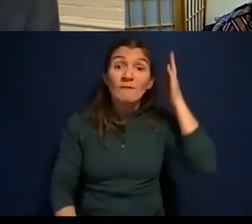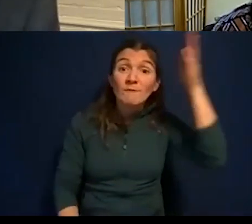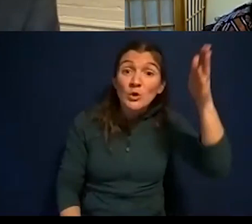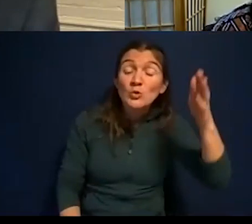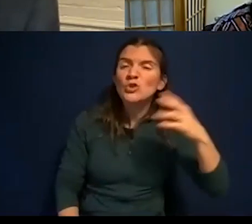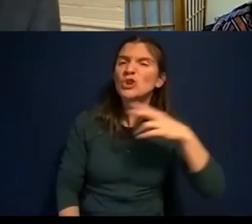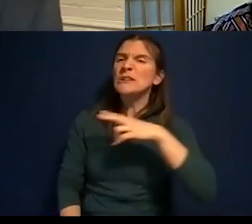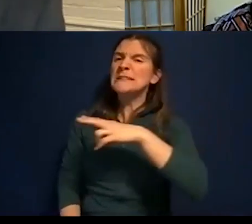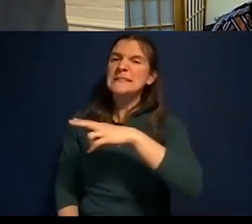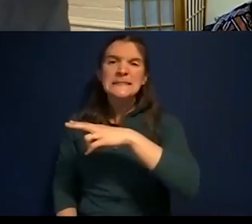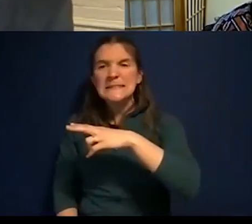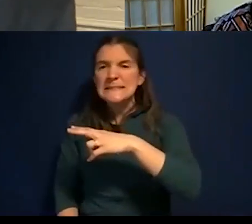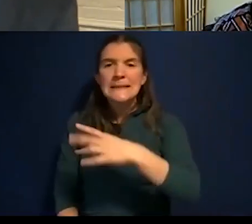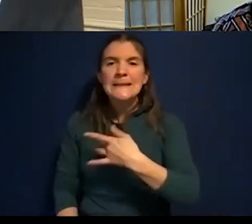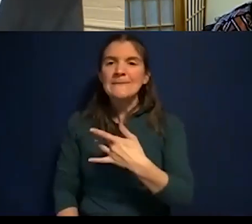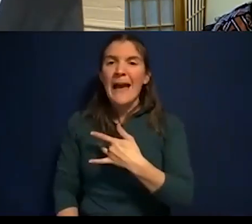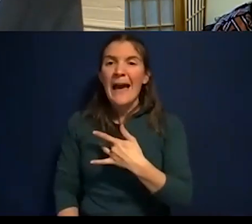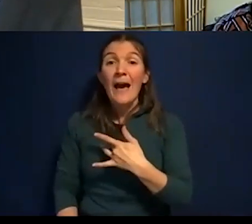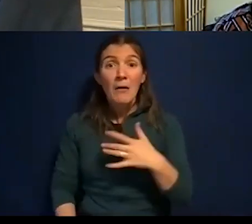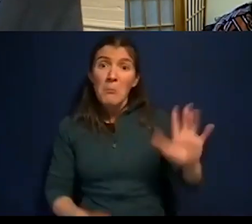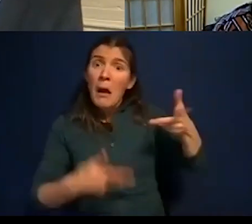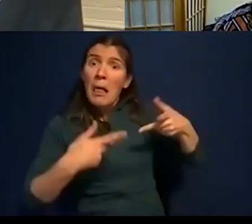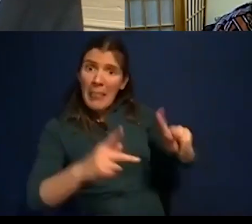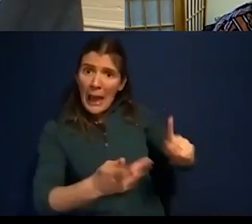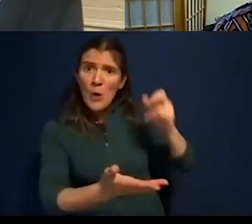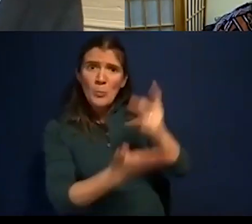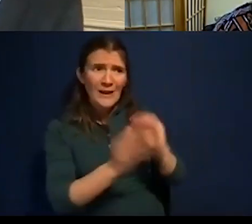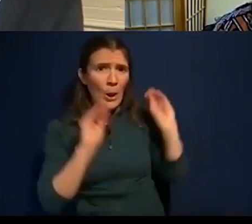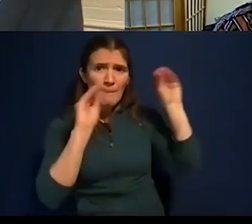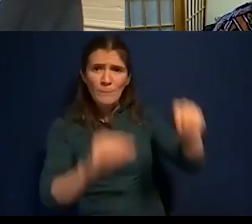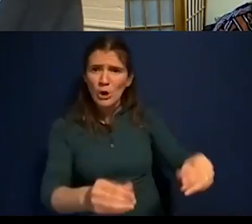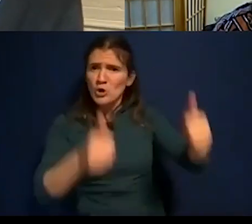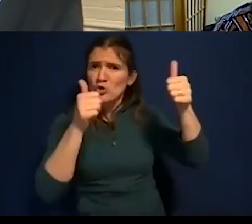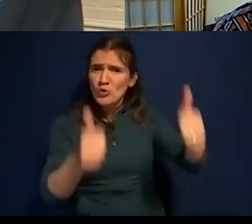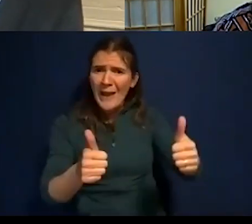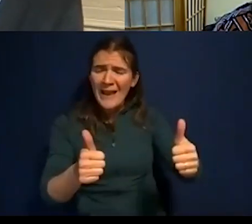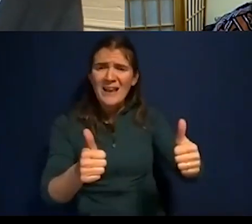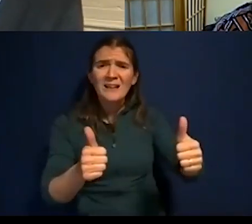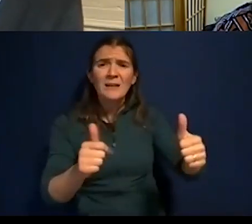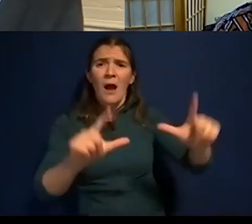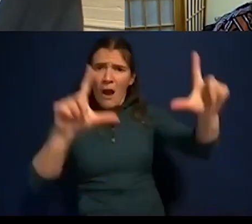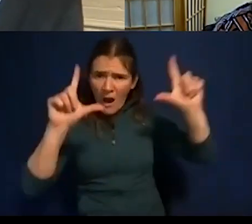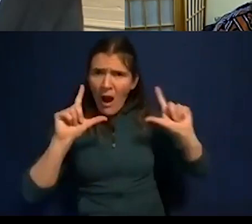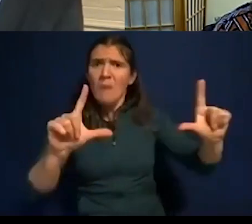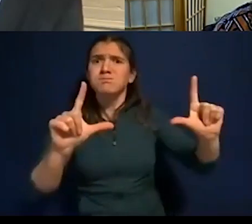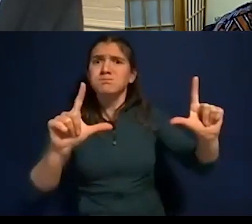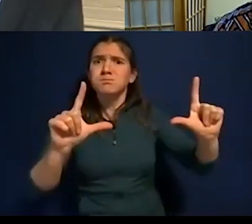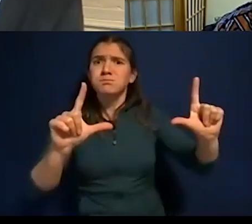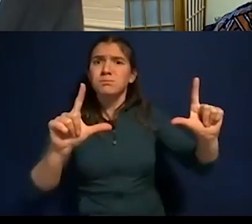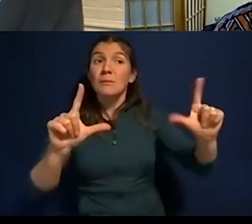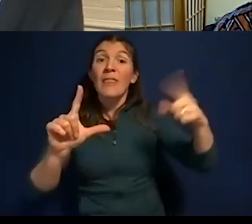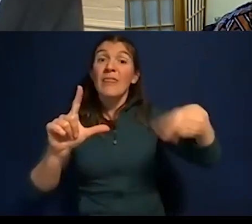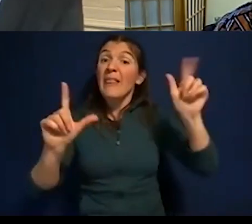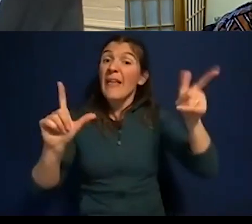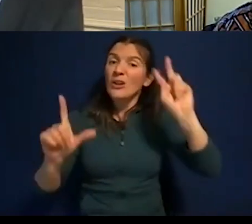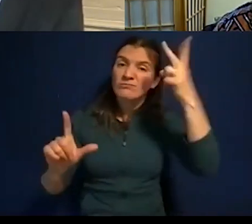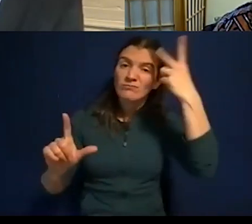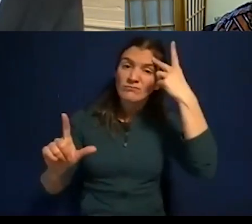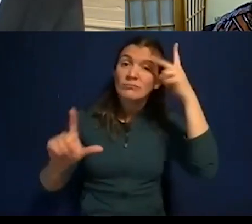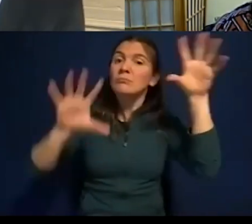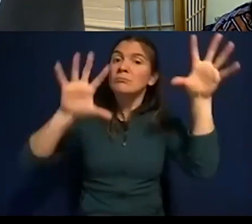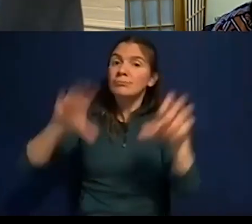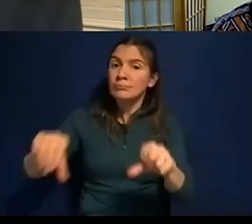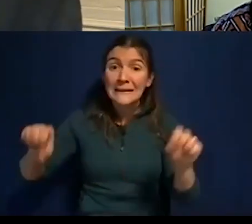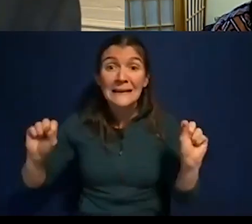decision that something that had been allowed in the right of way is no longer going to be allowed in the right of way,